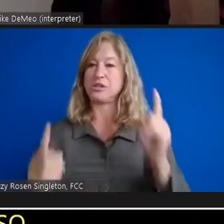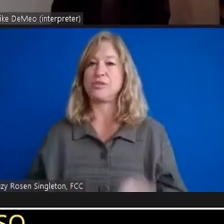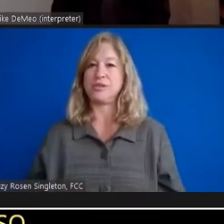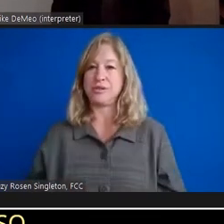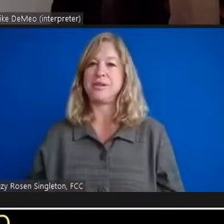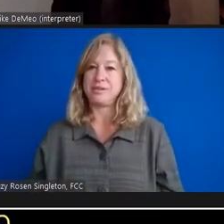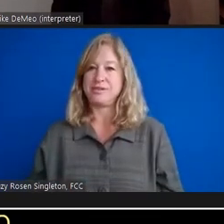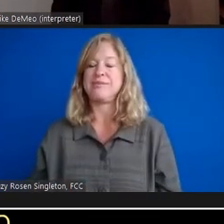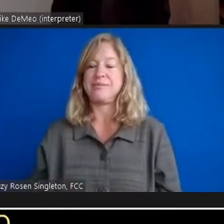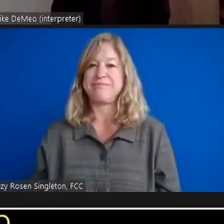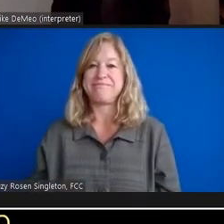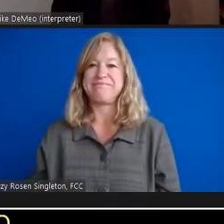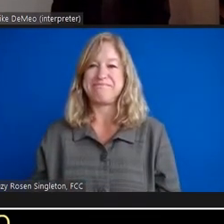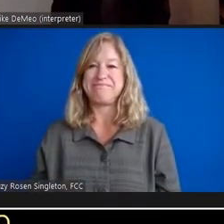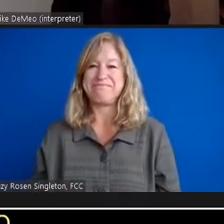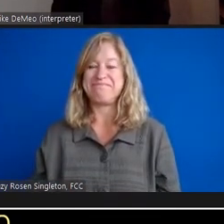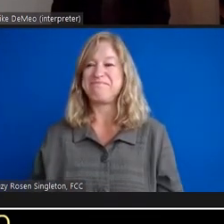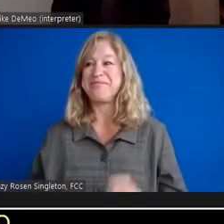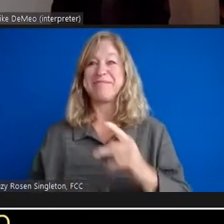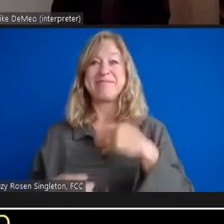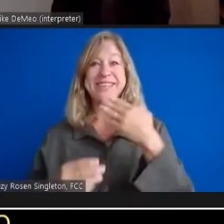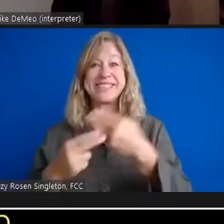or unless not achievable.